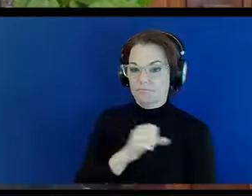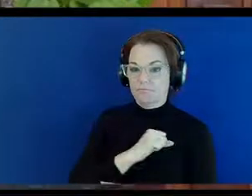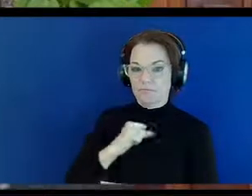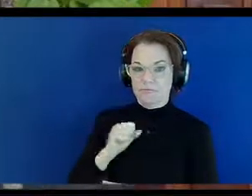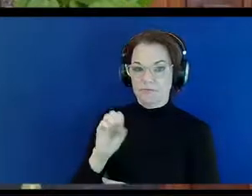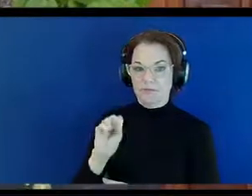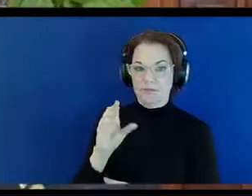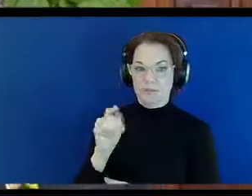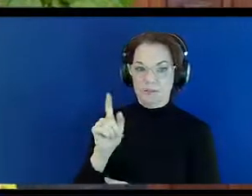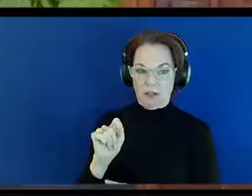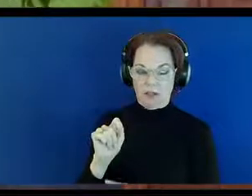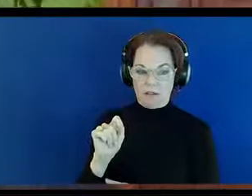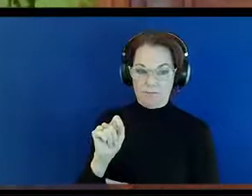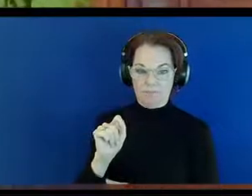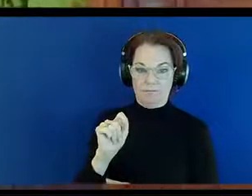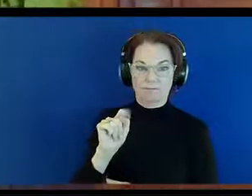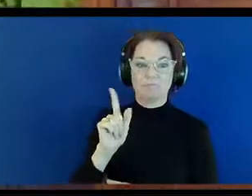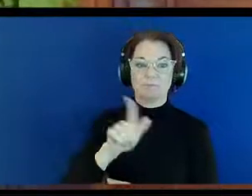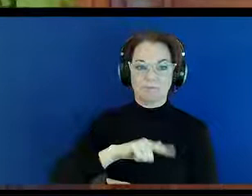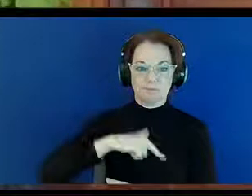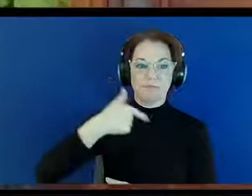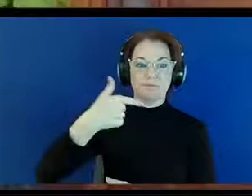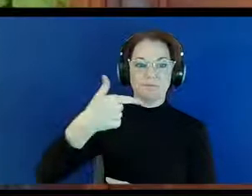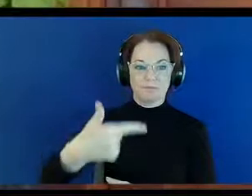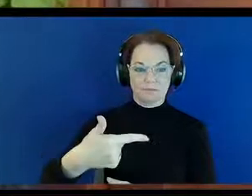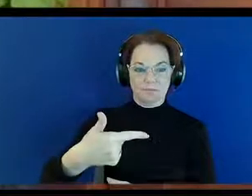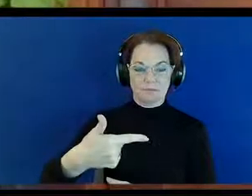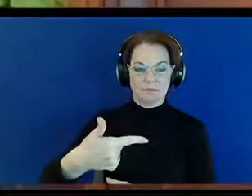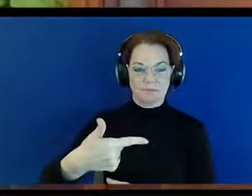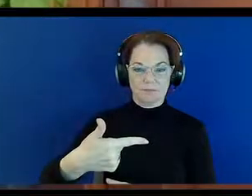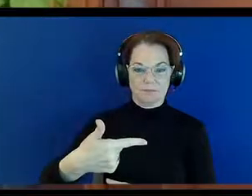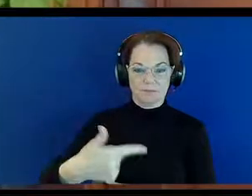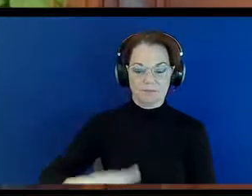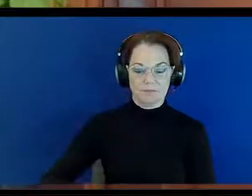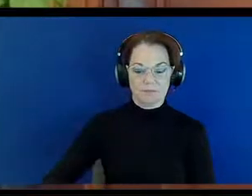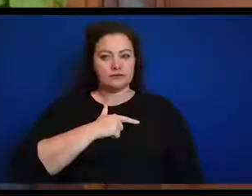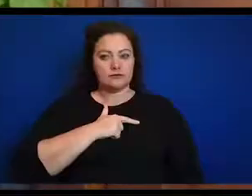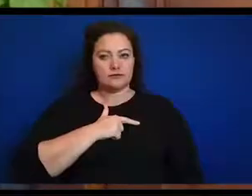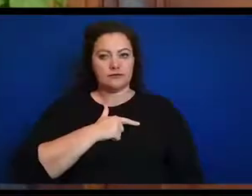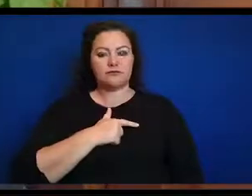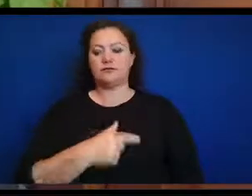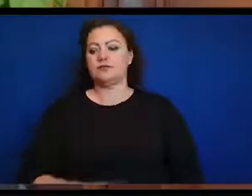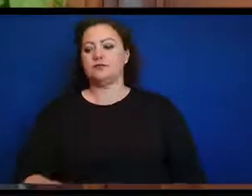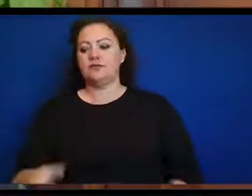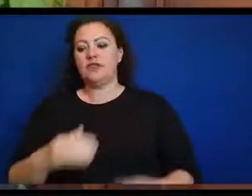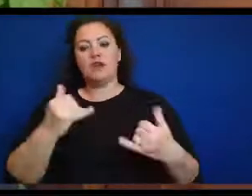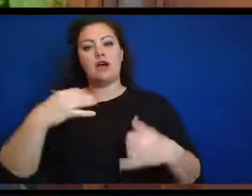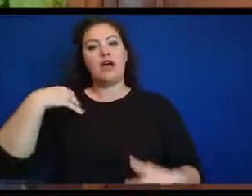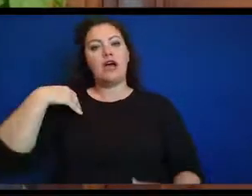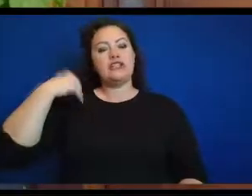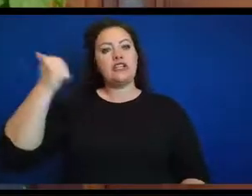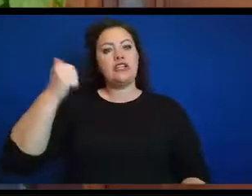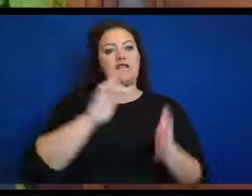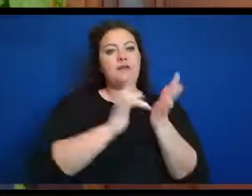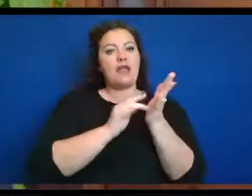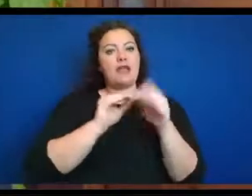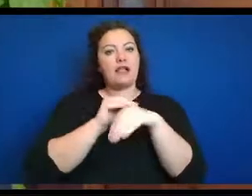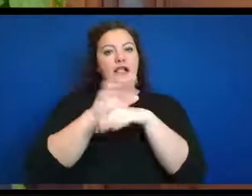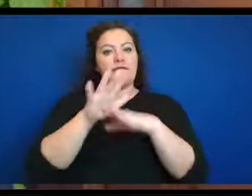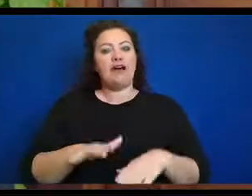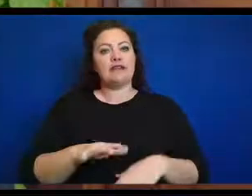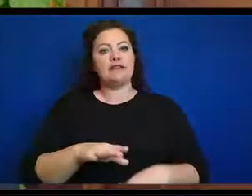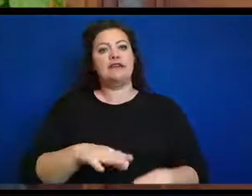first witness is Dr. Anand Parake, who's the Chief Medical Advisor of the